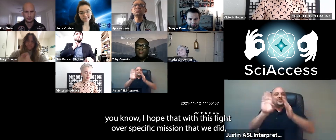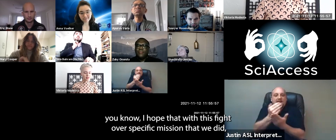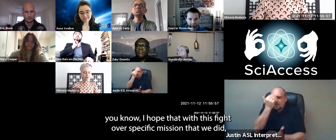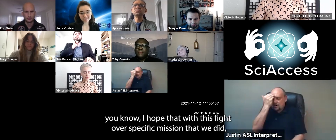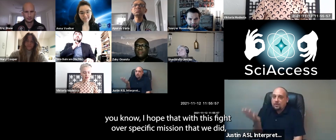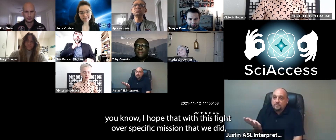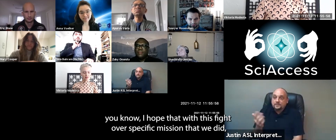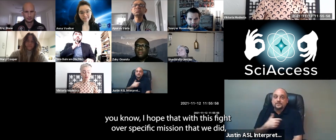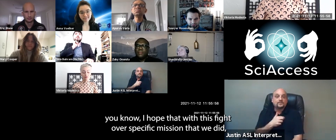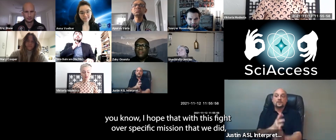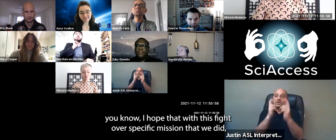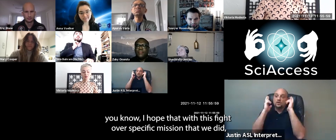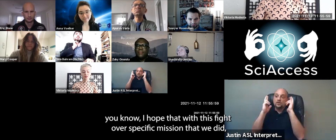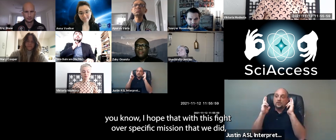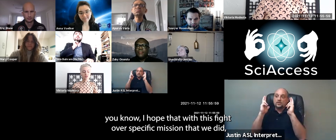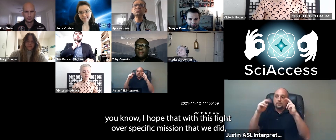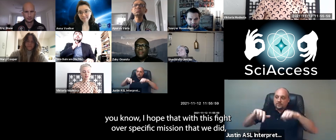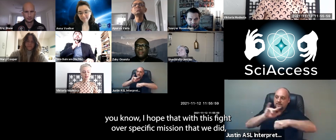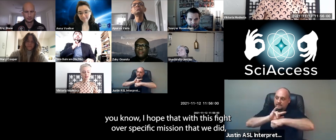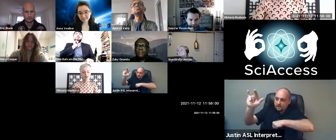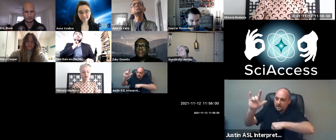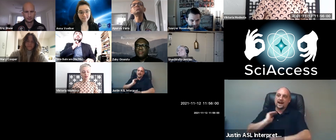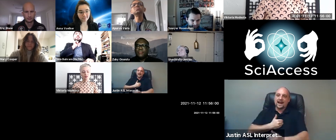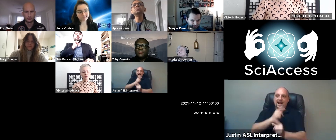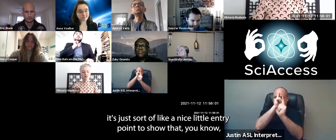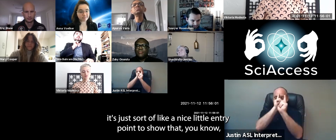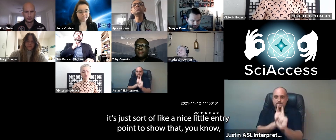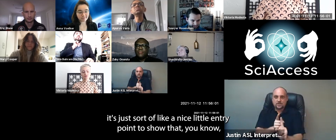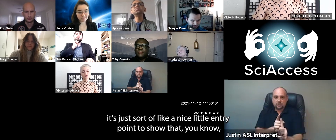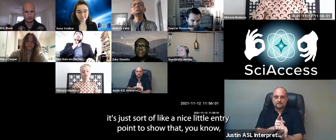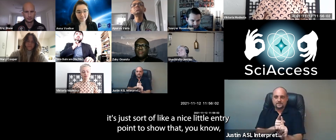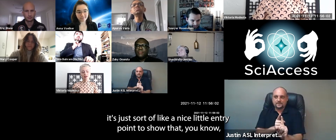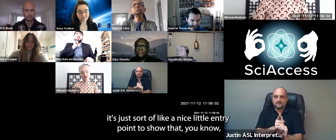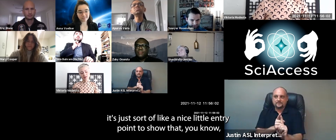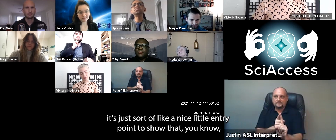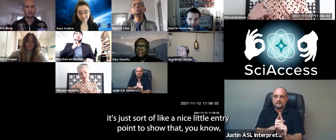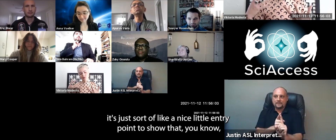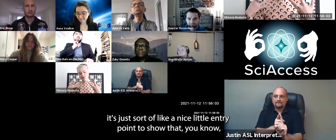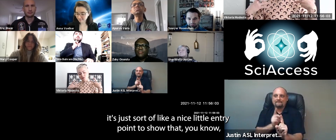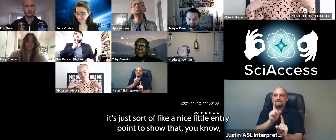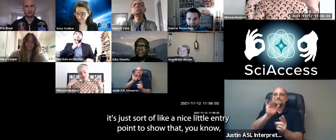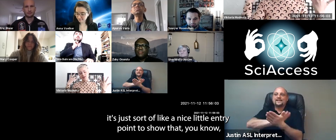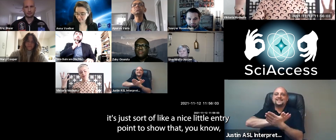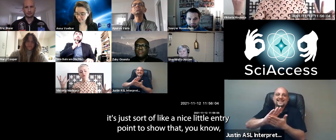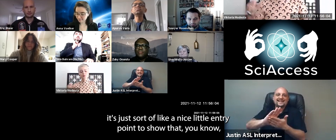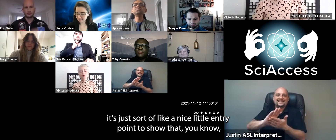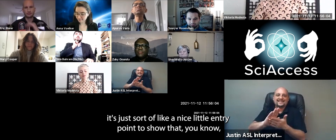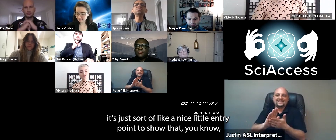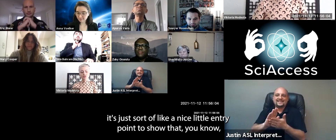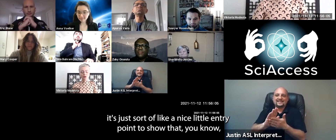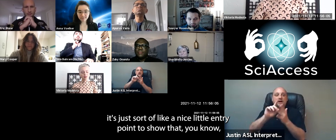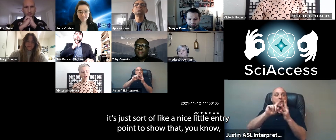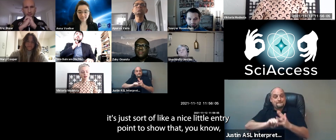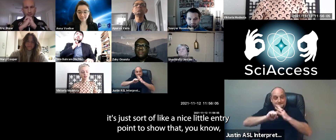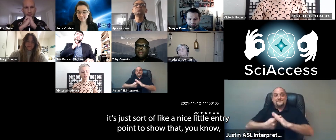that with this flight, and with the specific mission that we did, it's just sort of like a nice little entry point